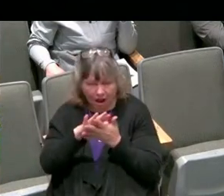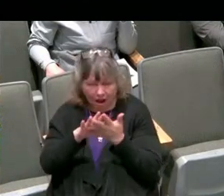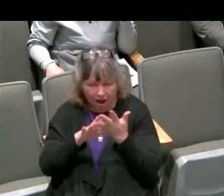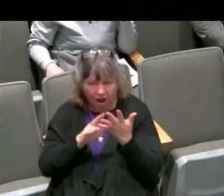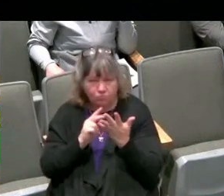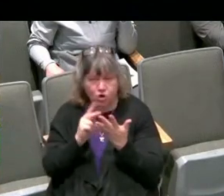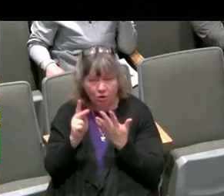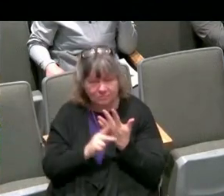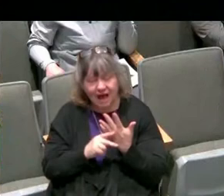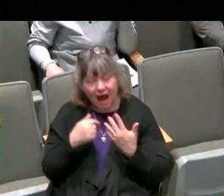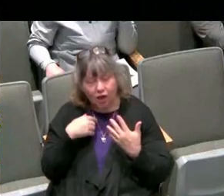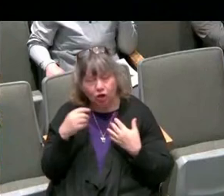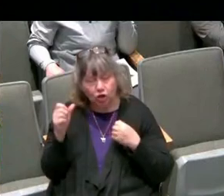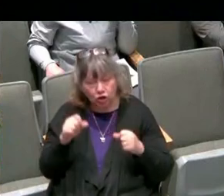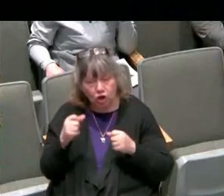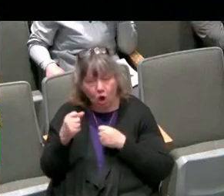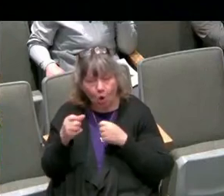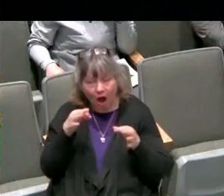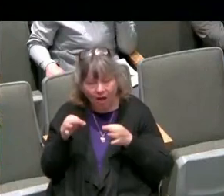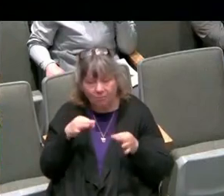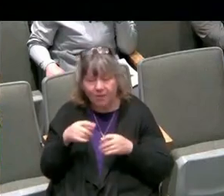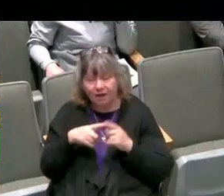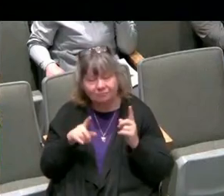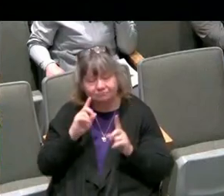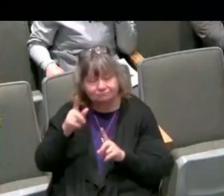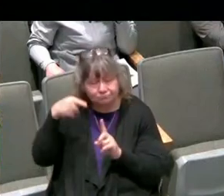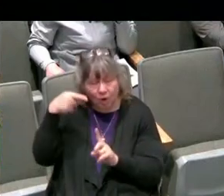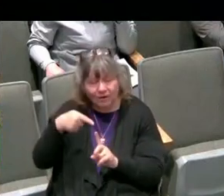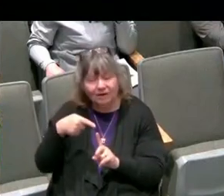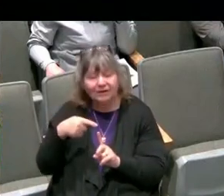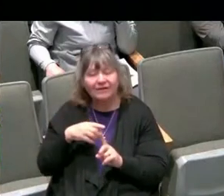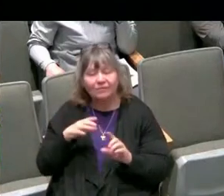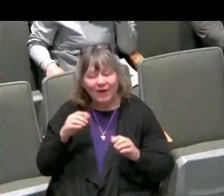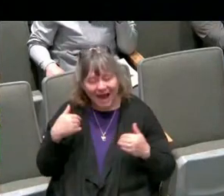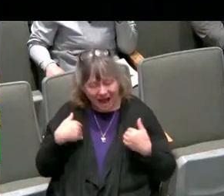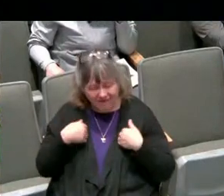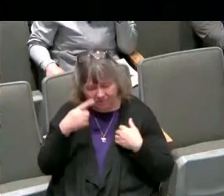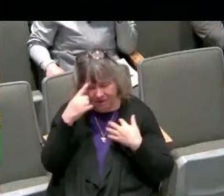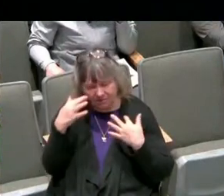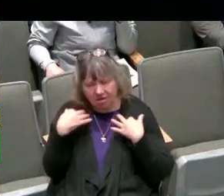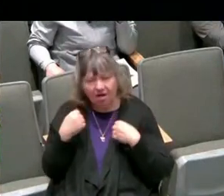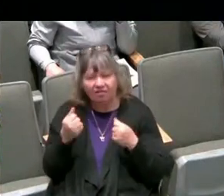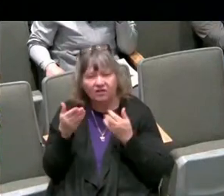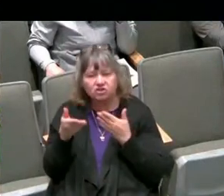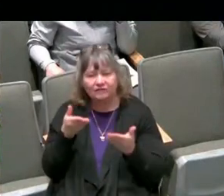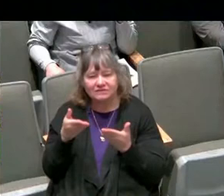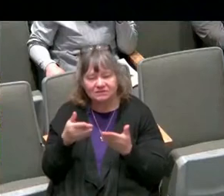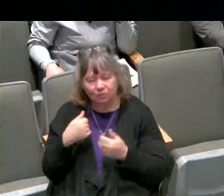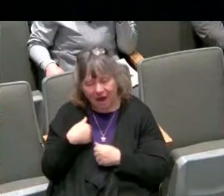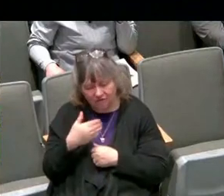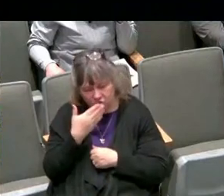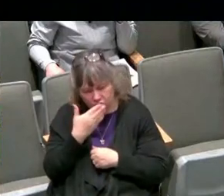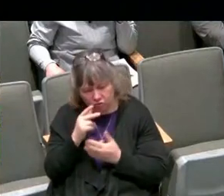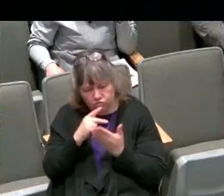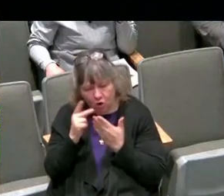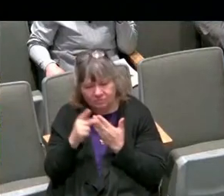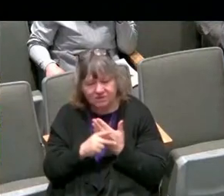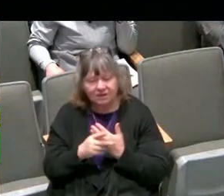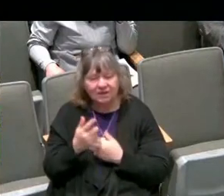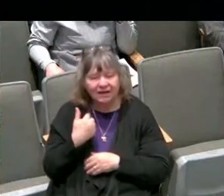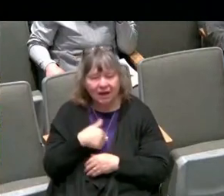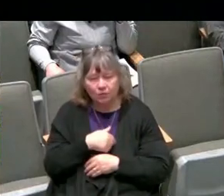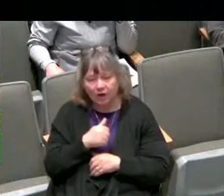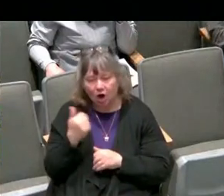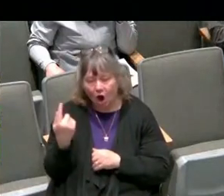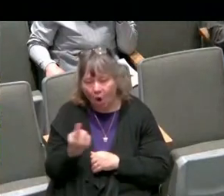programs I I could go on but suffice it to say that they they do exist and I think we we have good programs and we are